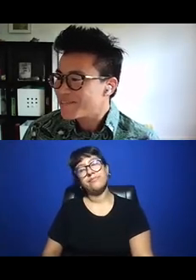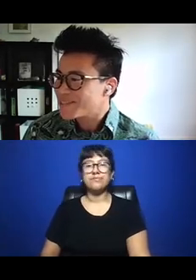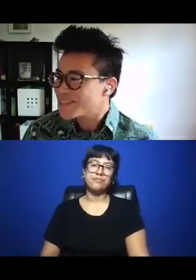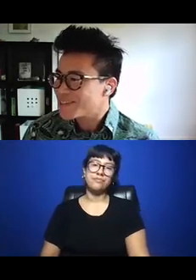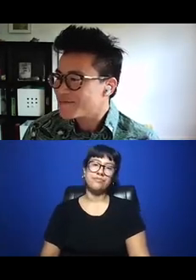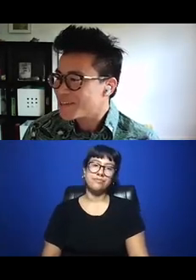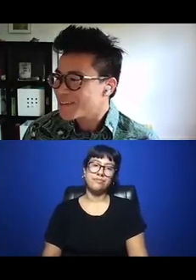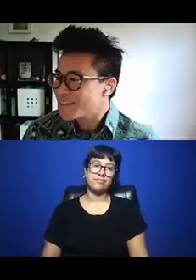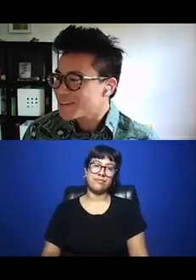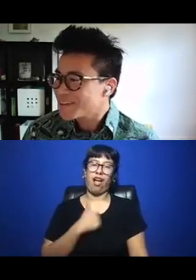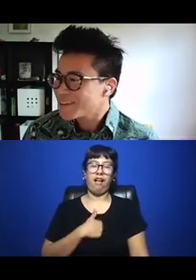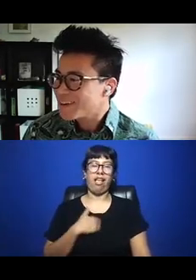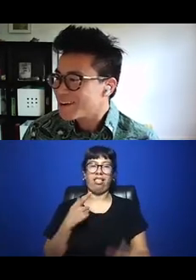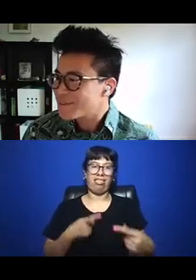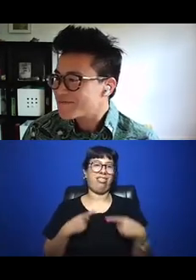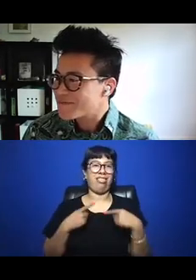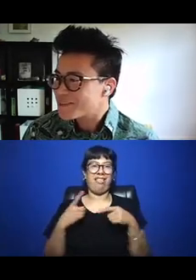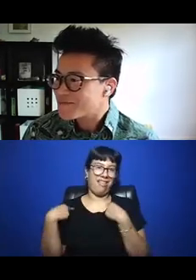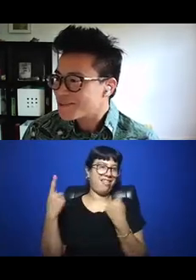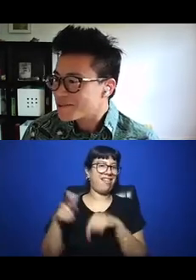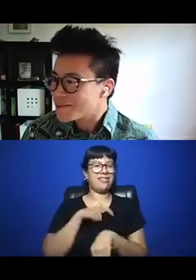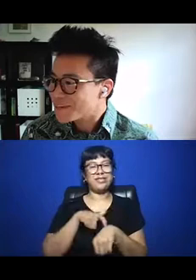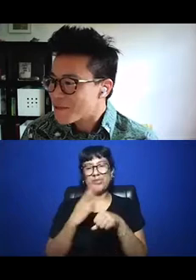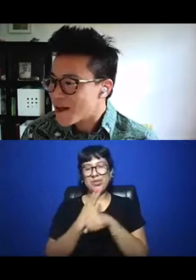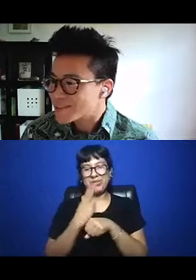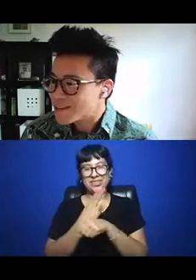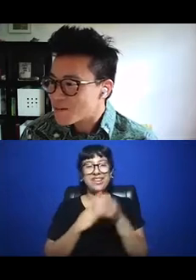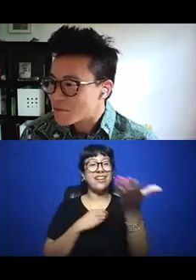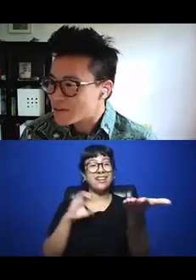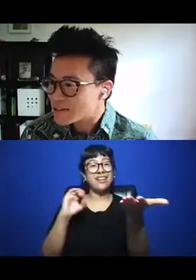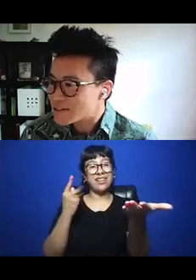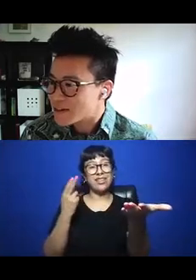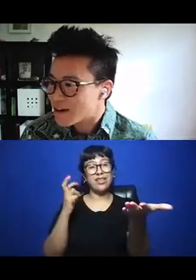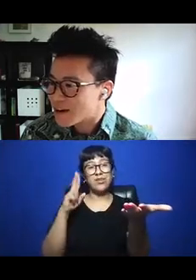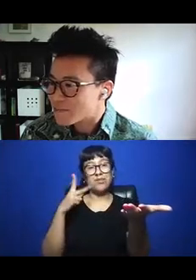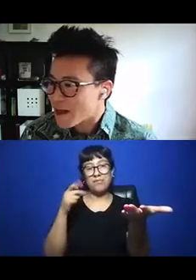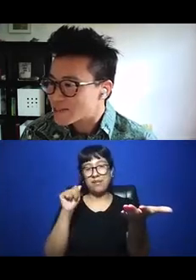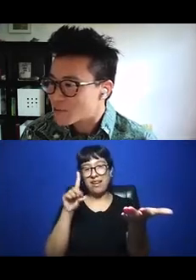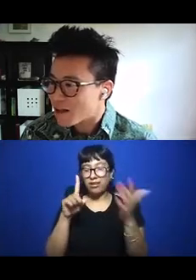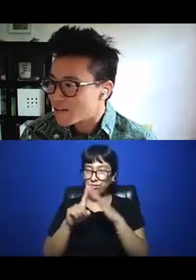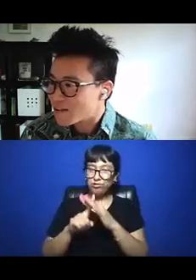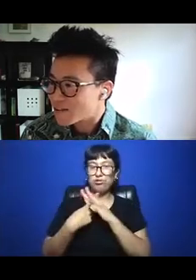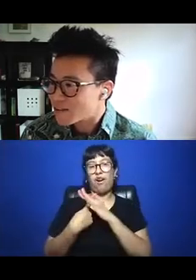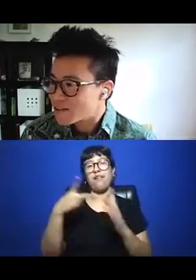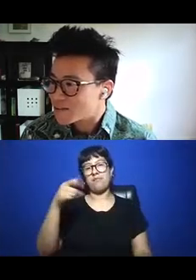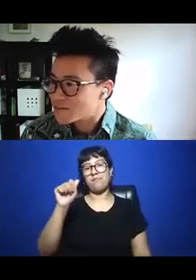stumped. I haven't used it in a minute. You can go to Etherpad and start up one pad as